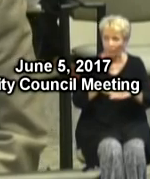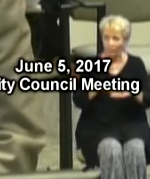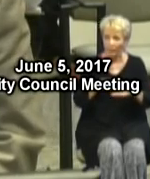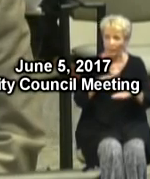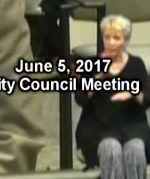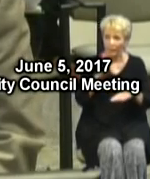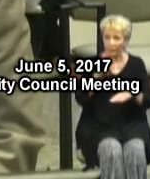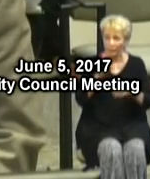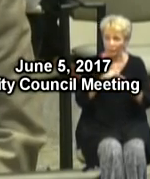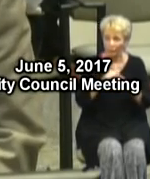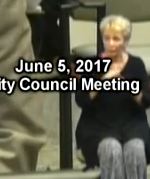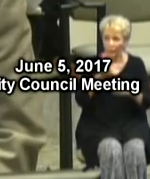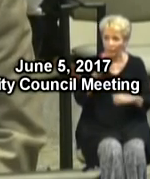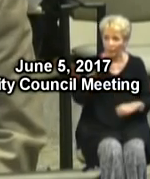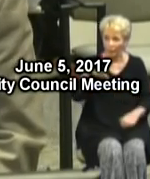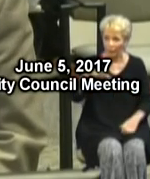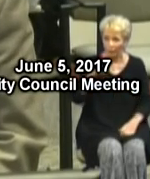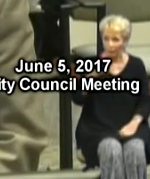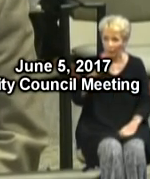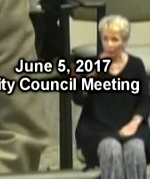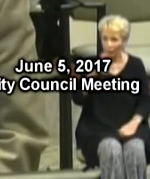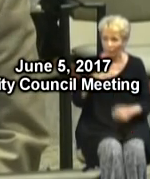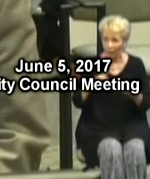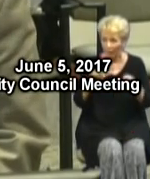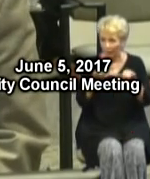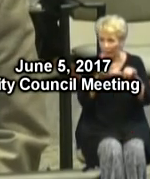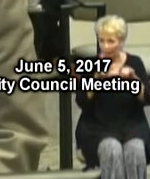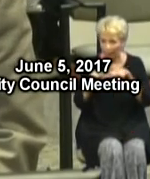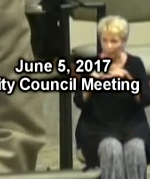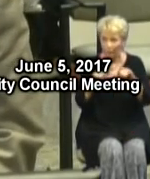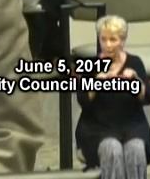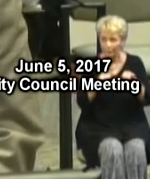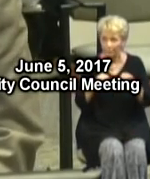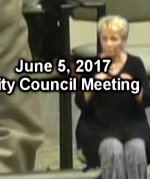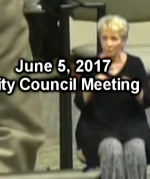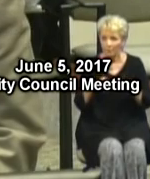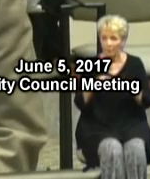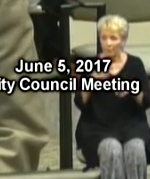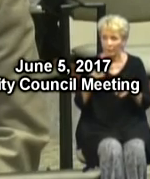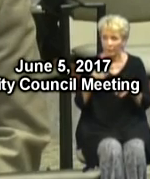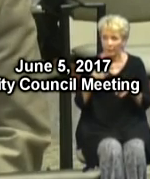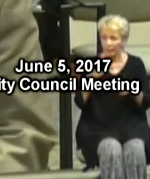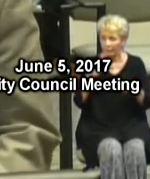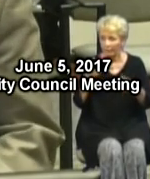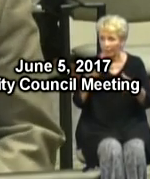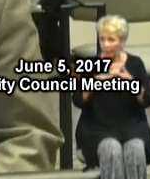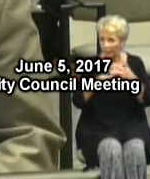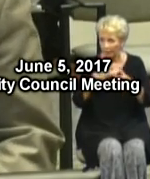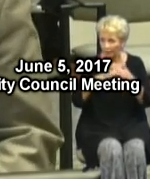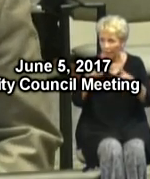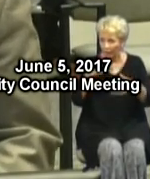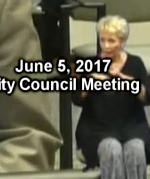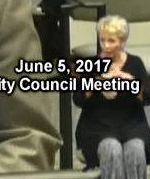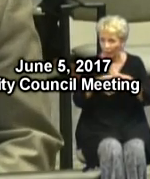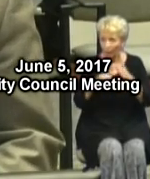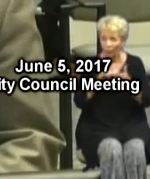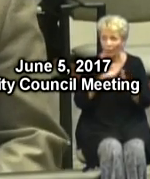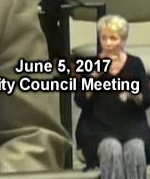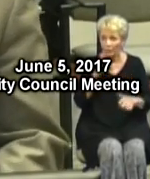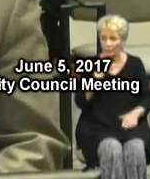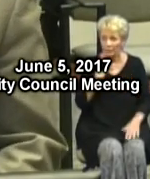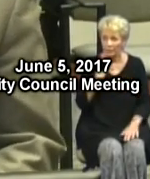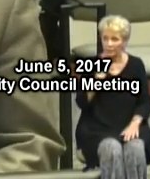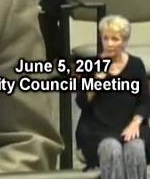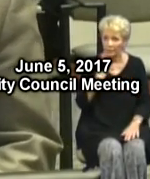with topography, lot dimensions, and access difficulties. And so this again was